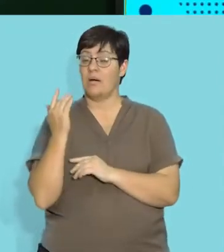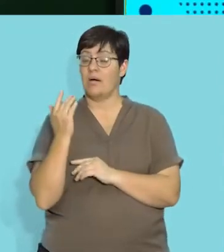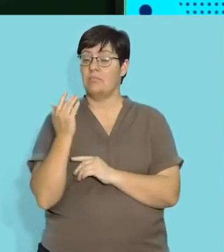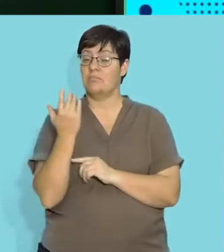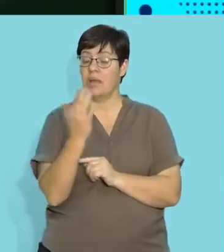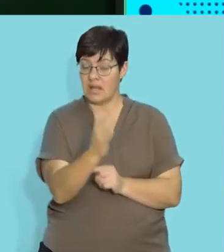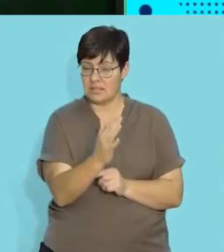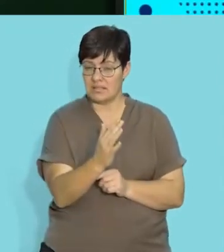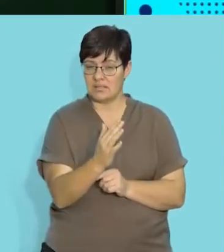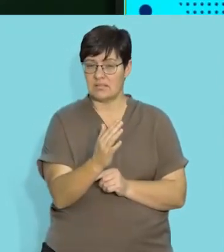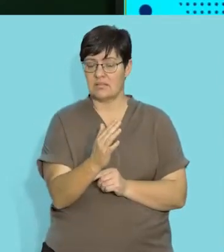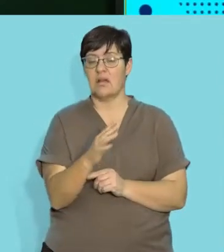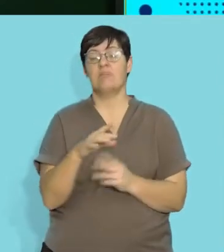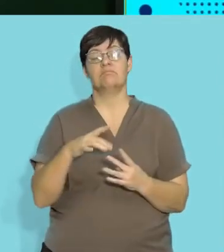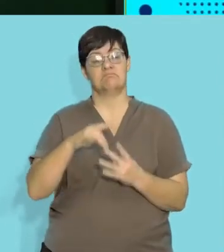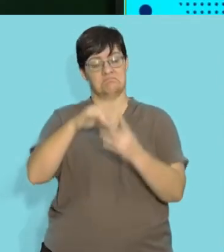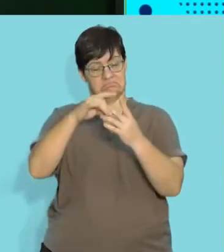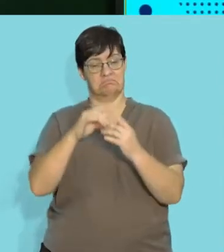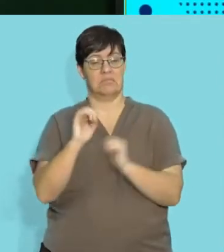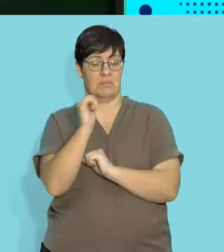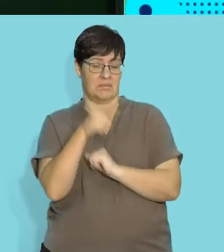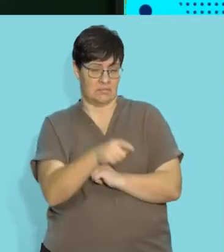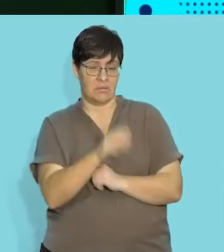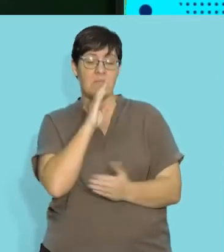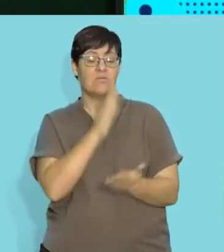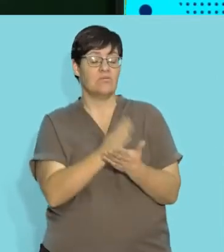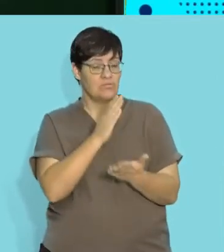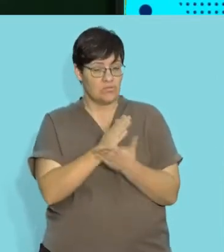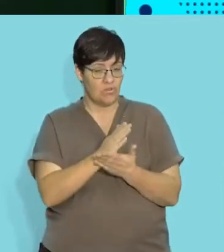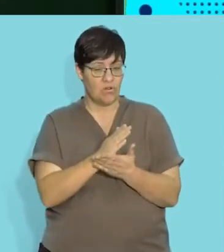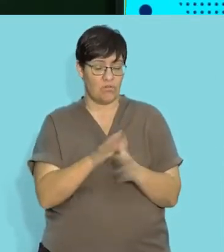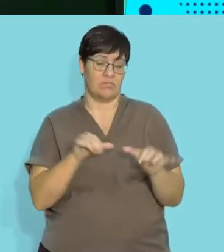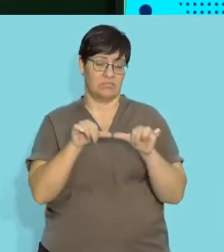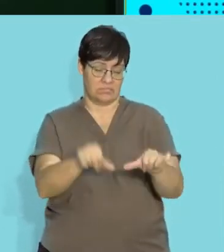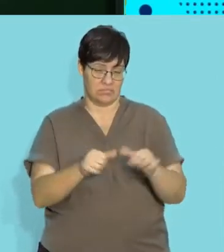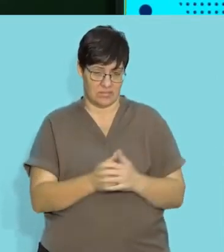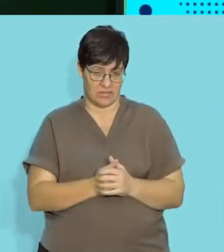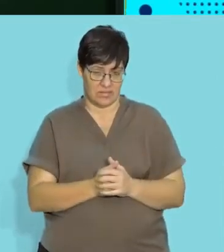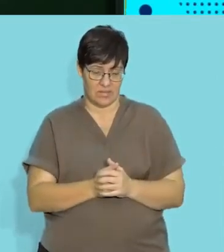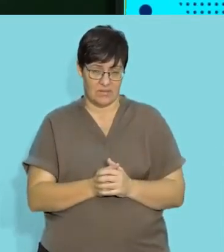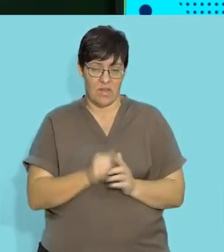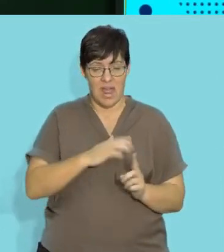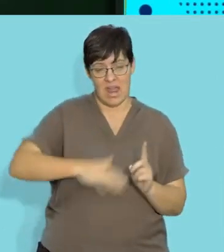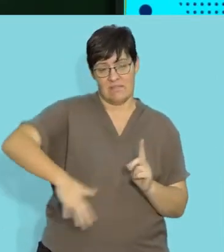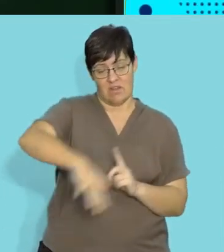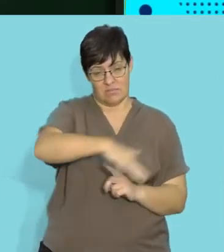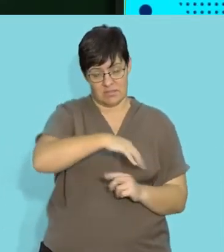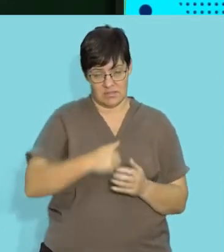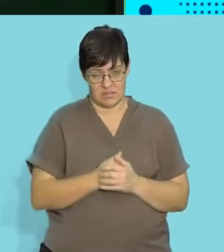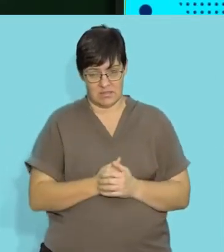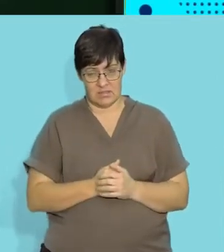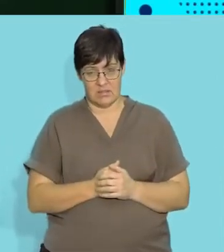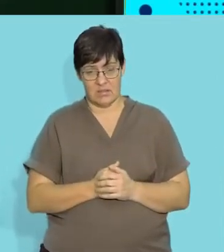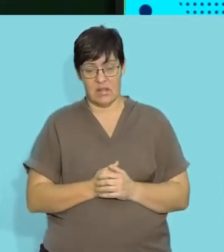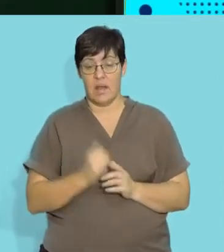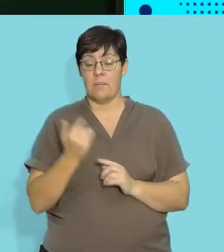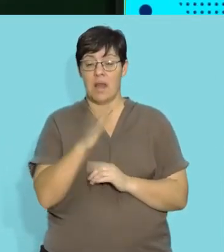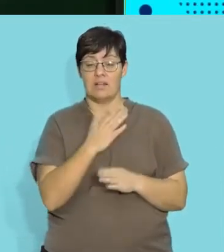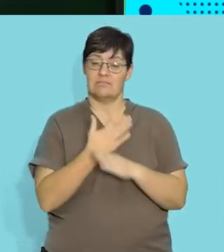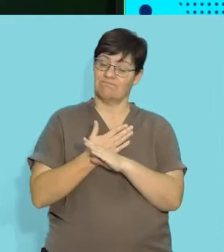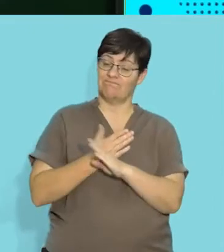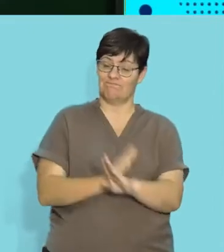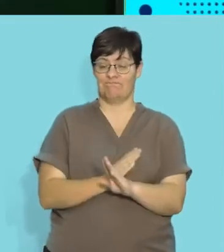have a unique mechanism that ensures that they survive effectively in their environment. So let's look at